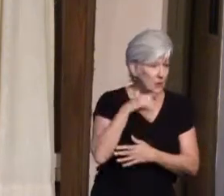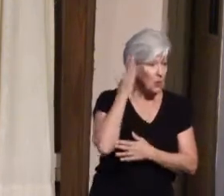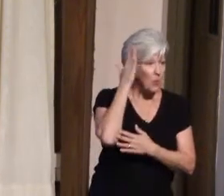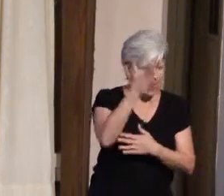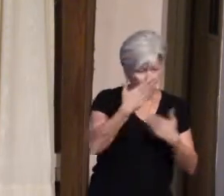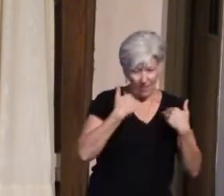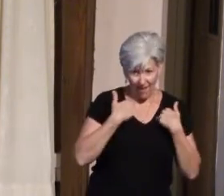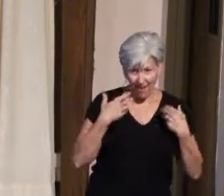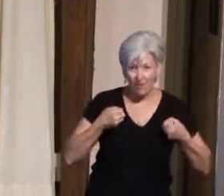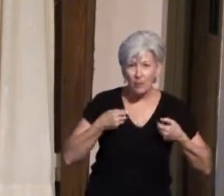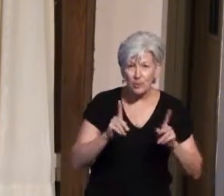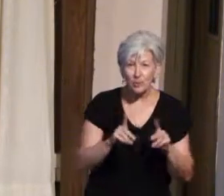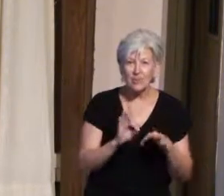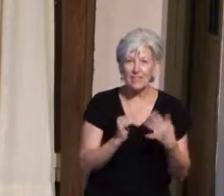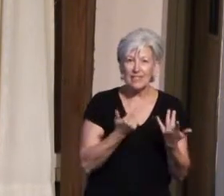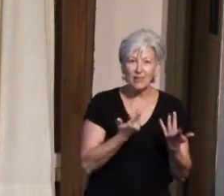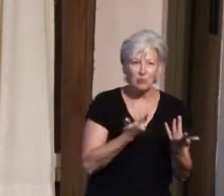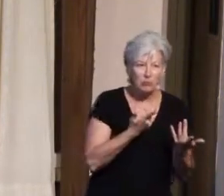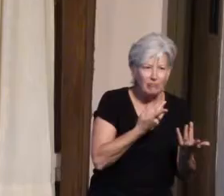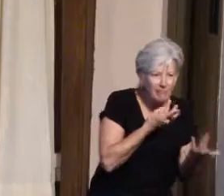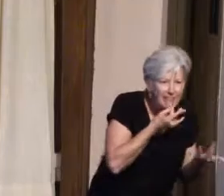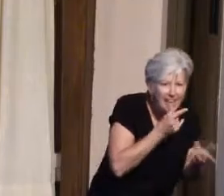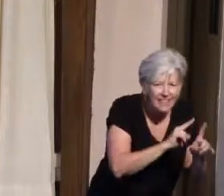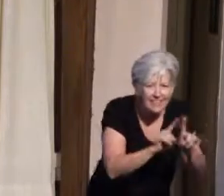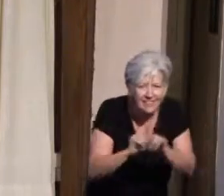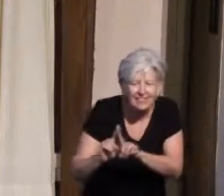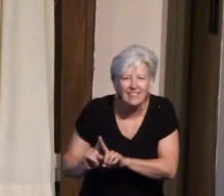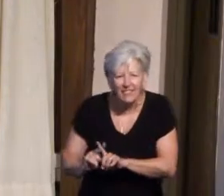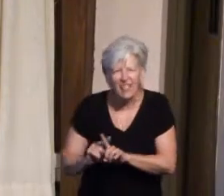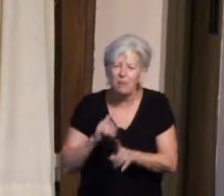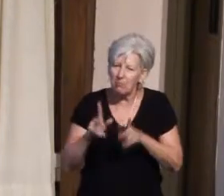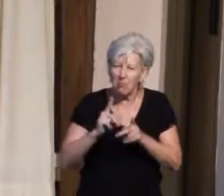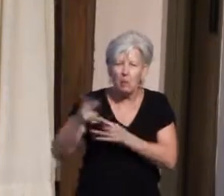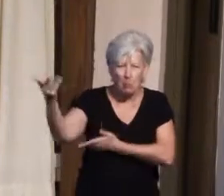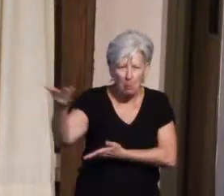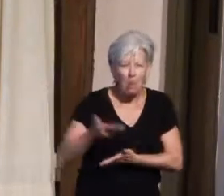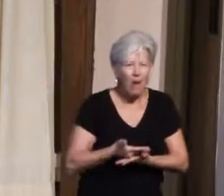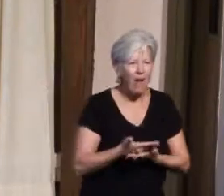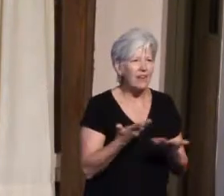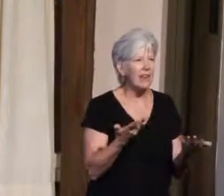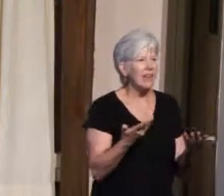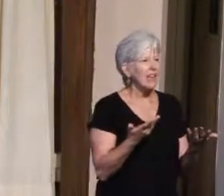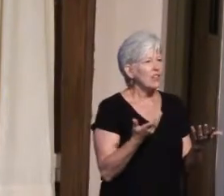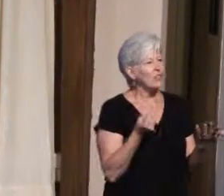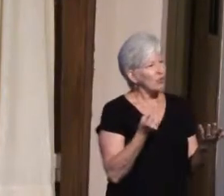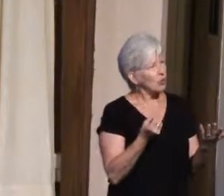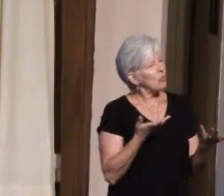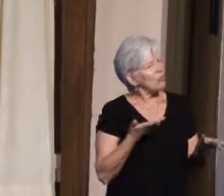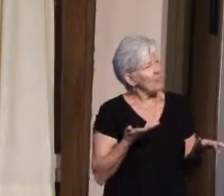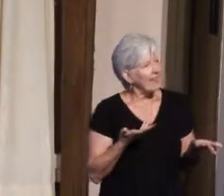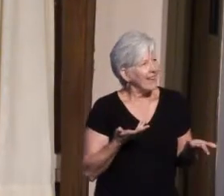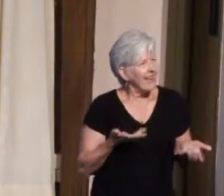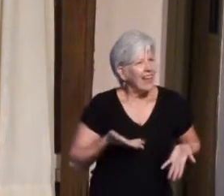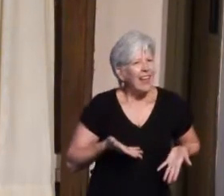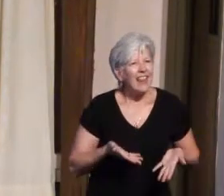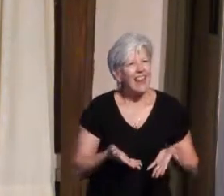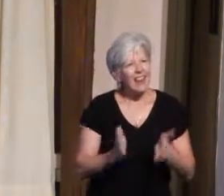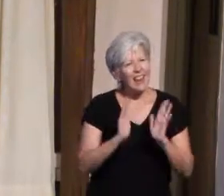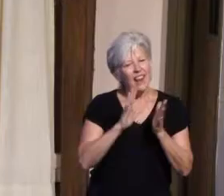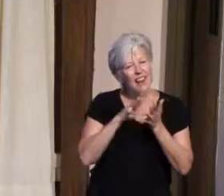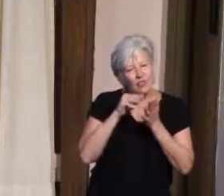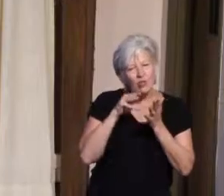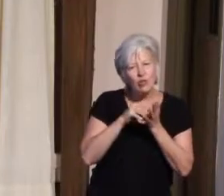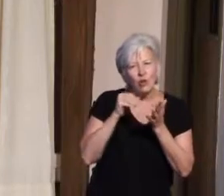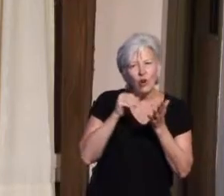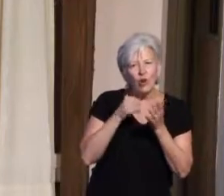our consciousness so we can learn from each of those encounters and we can go on to make wiser choices, choices that serve